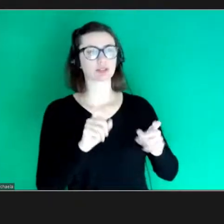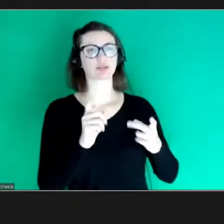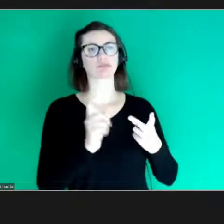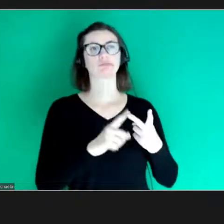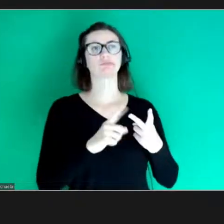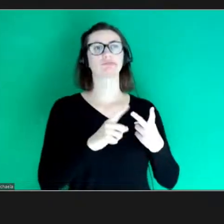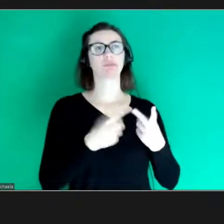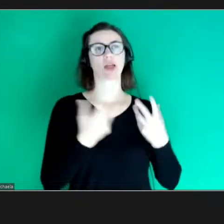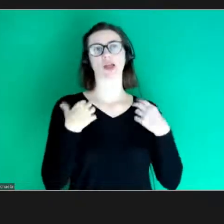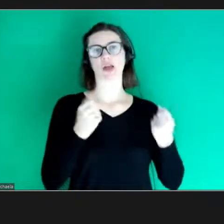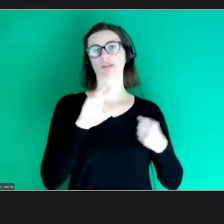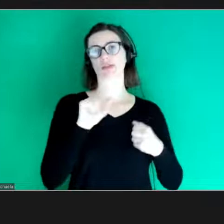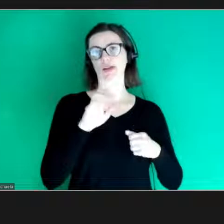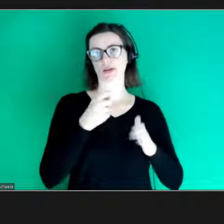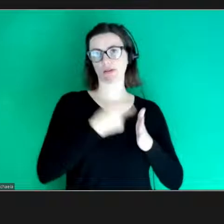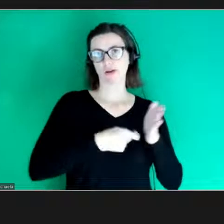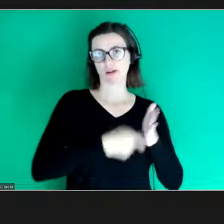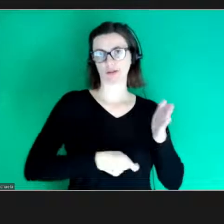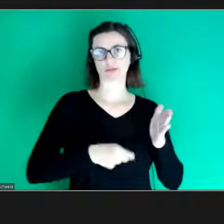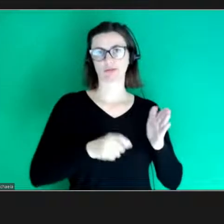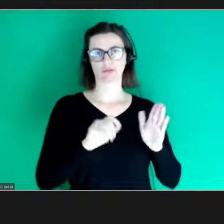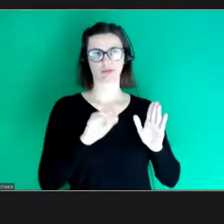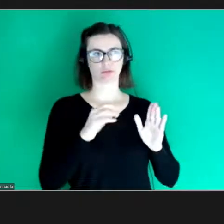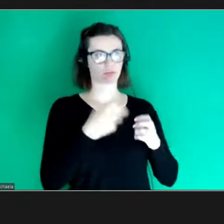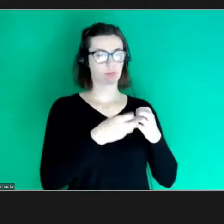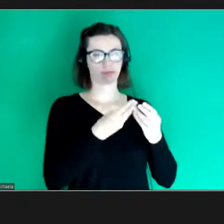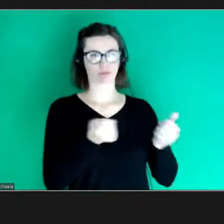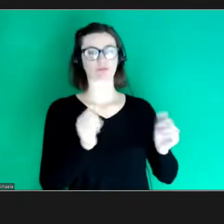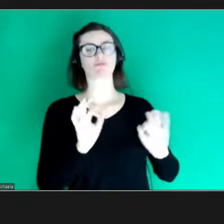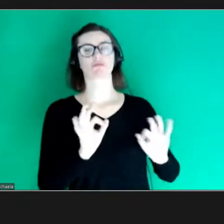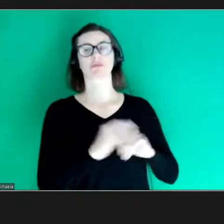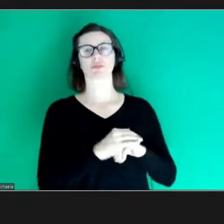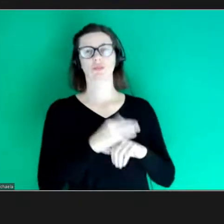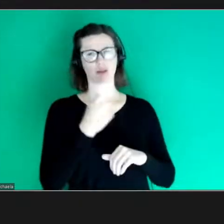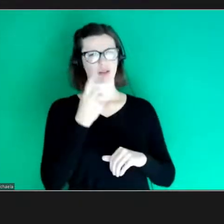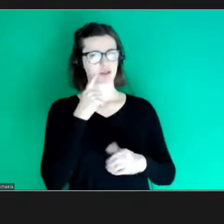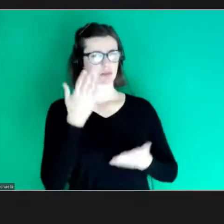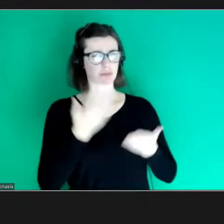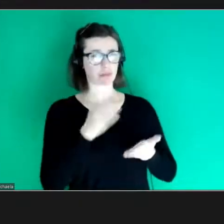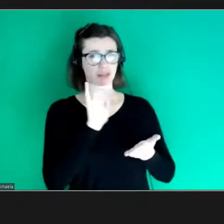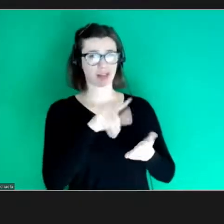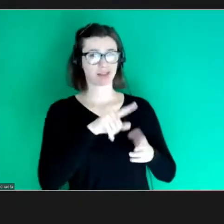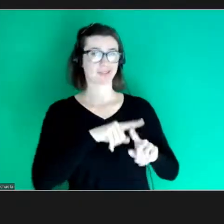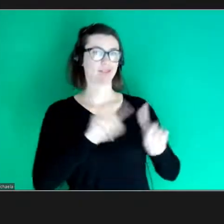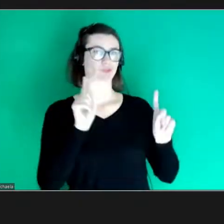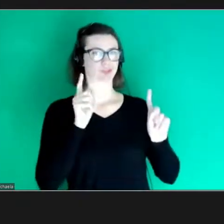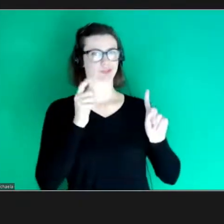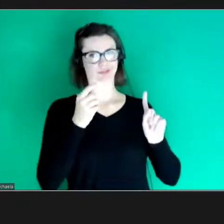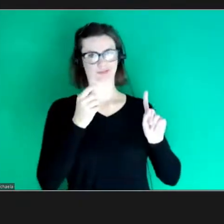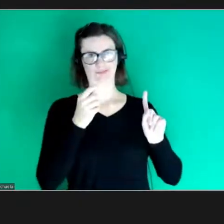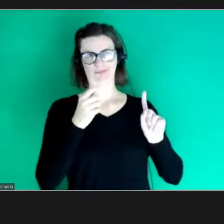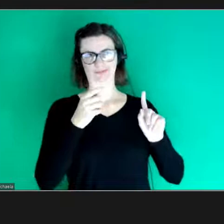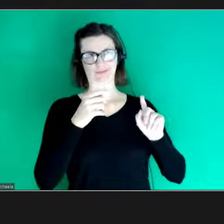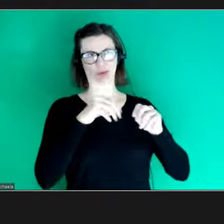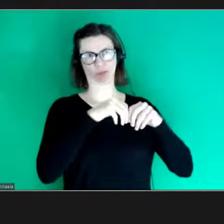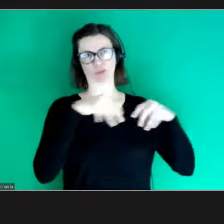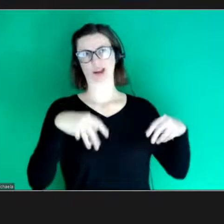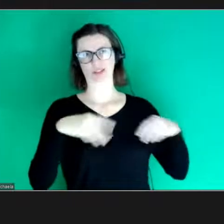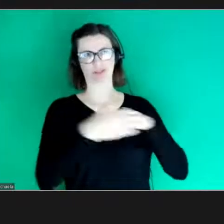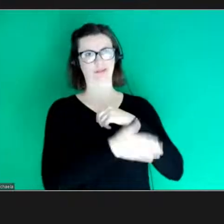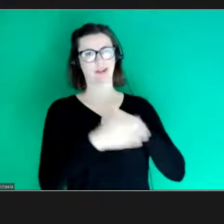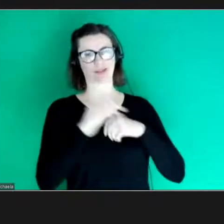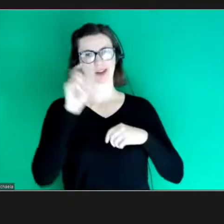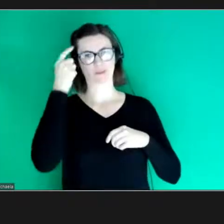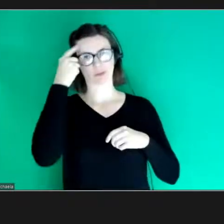around healthcare costs. So I know some of that might, be a different branch of county government, but I don't know if you can kind of give any insight into